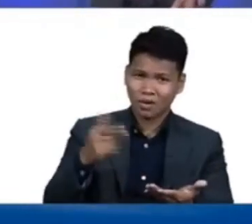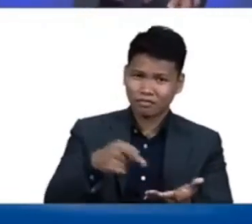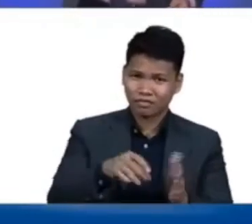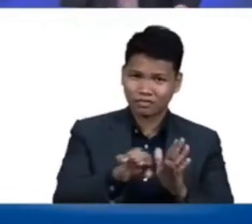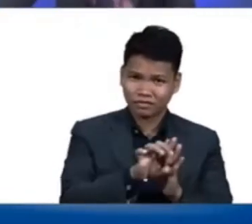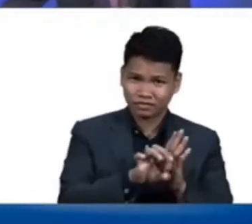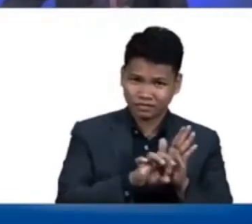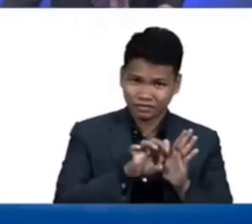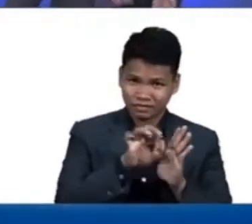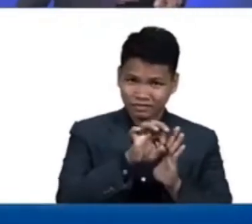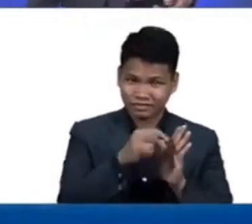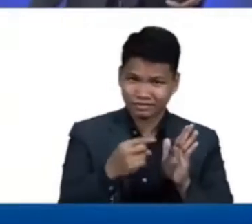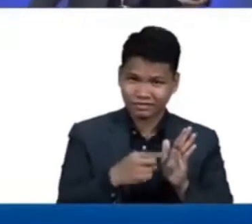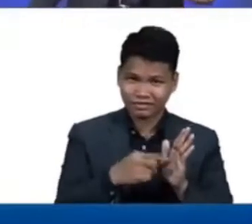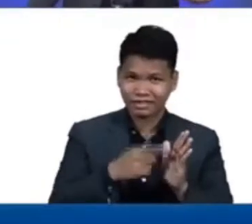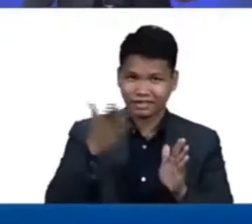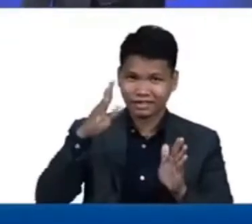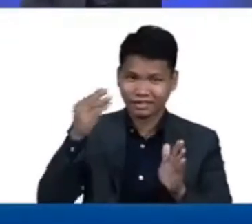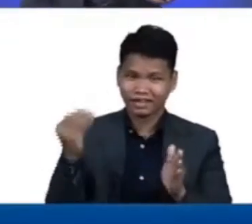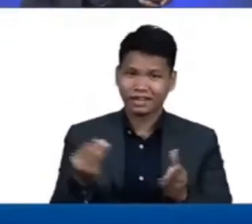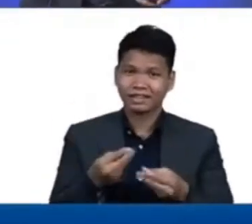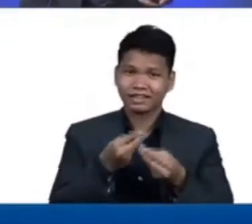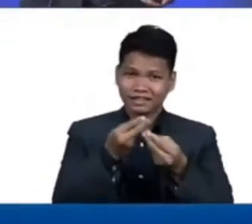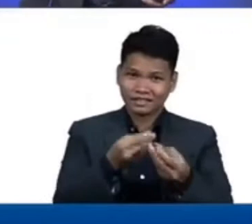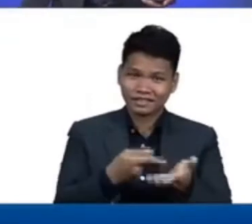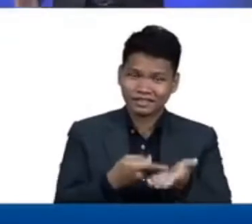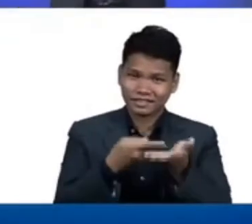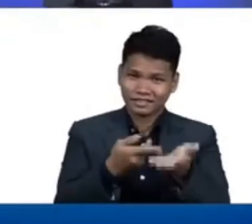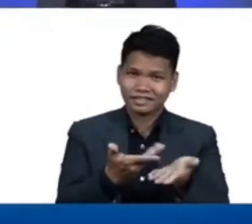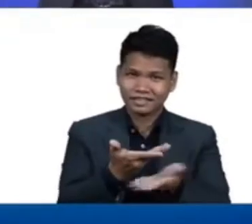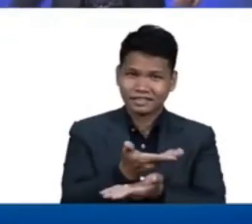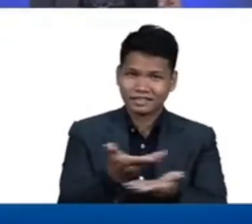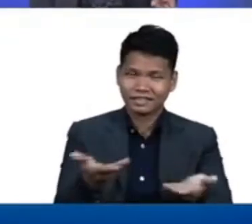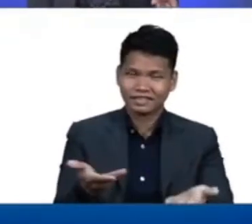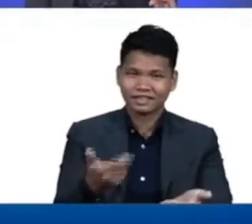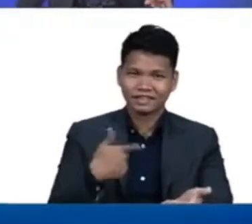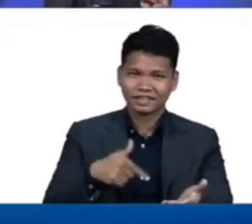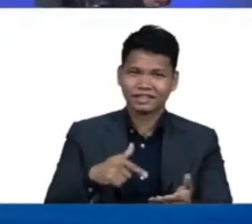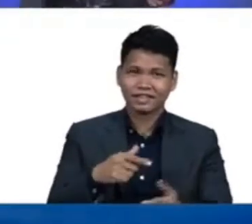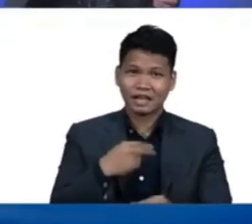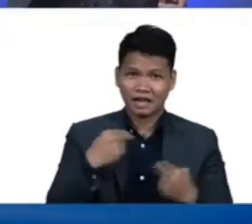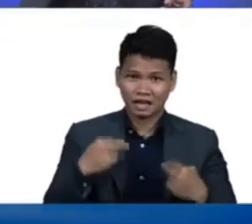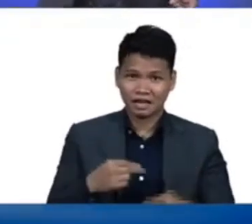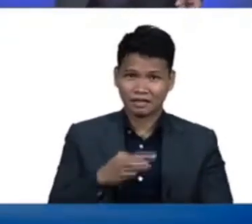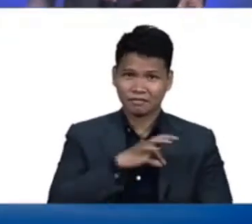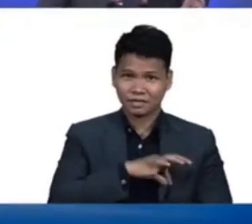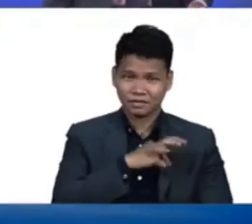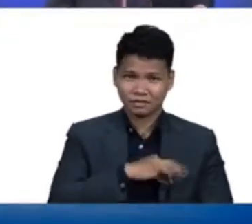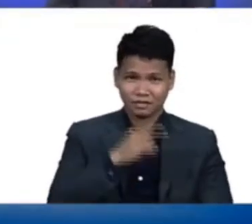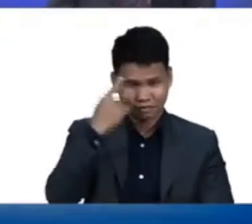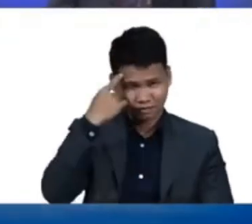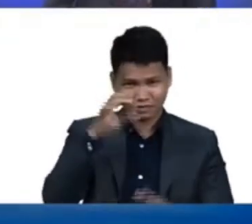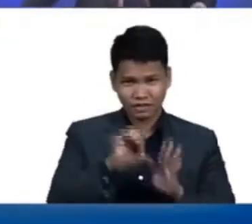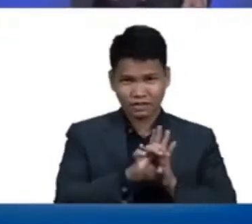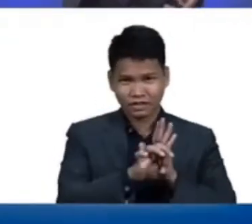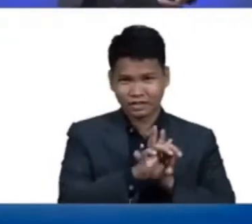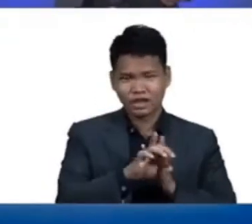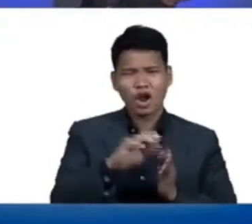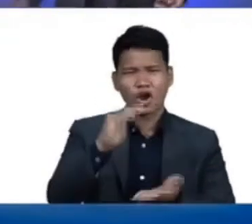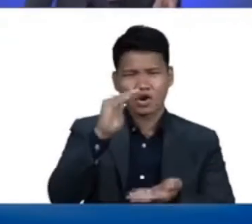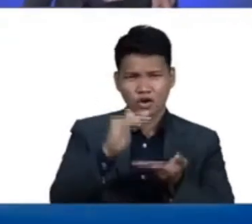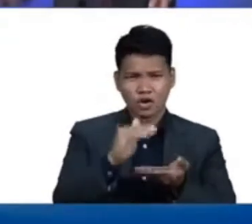tayo doon sa pre-described ng ating Panginoon. The health benefits of nuts is lower in saturated fat,